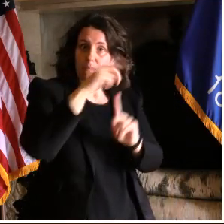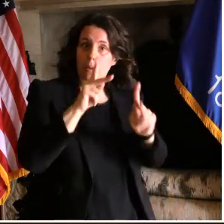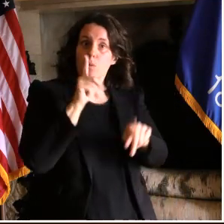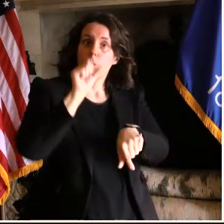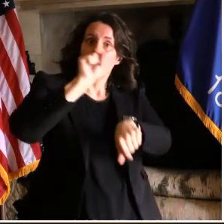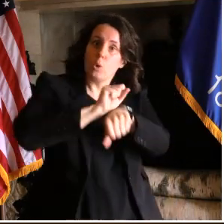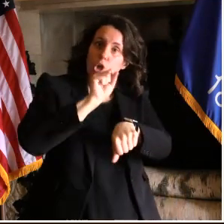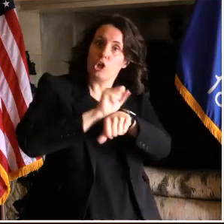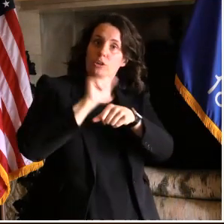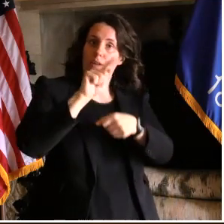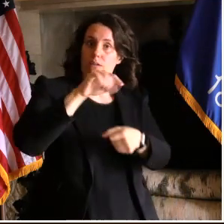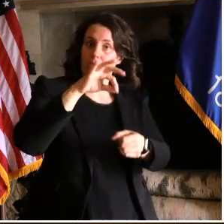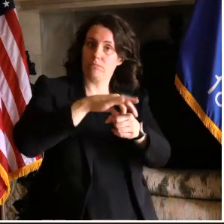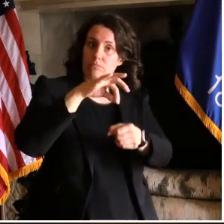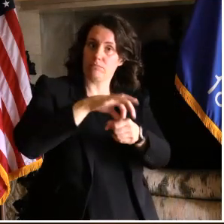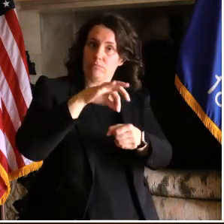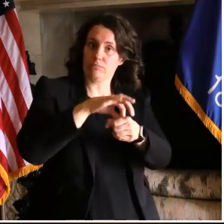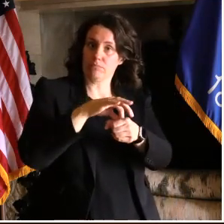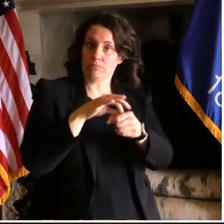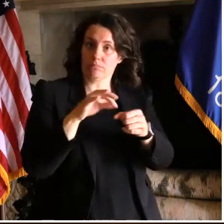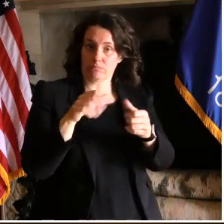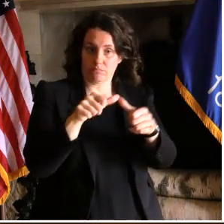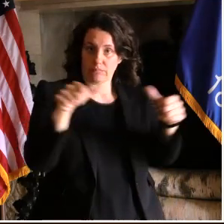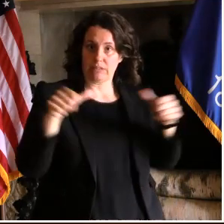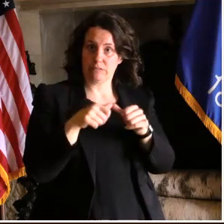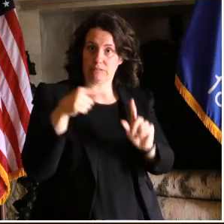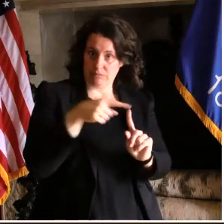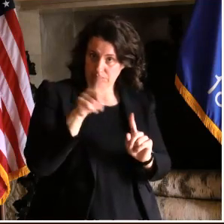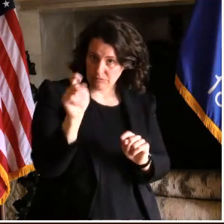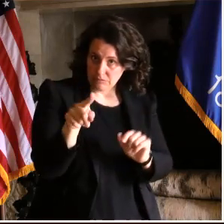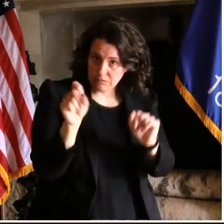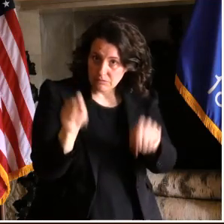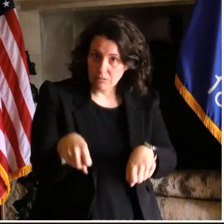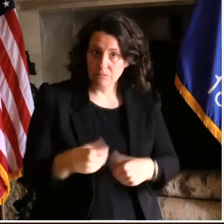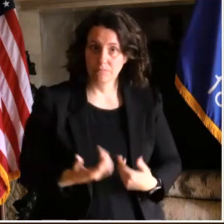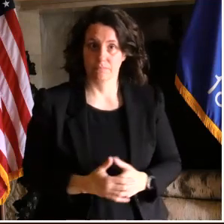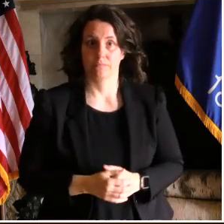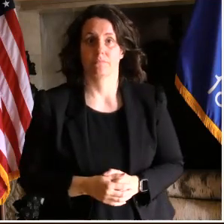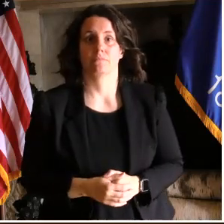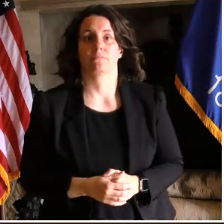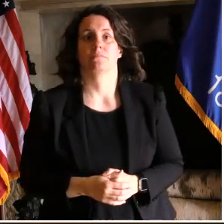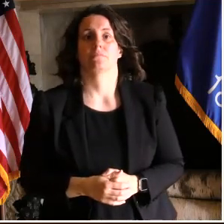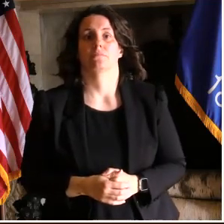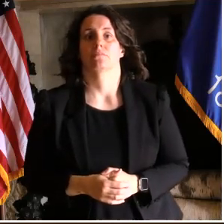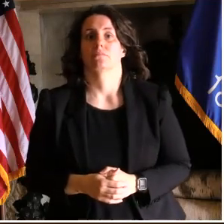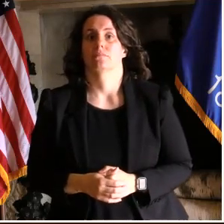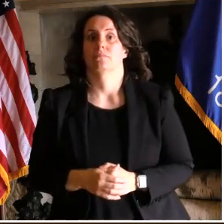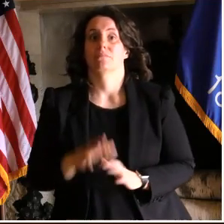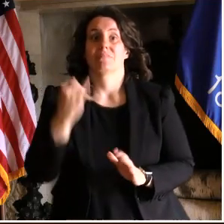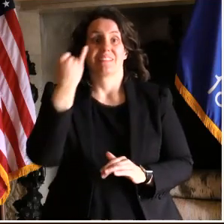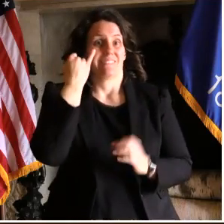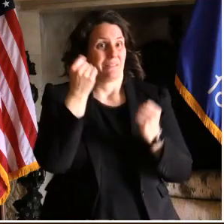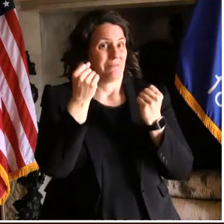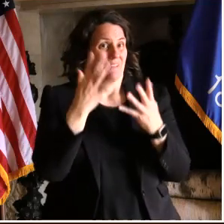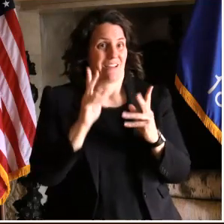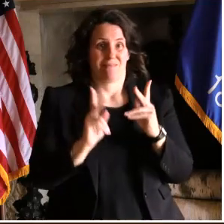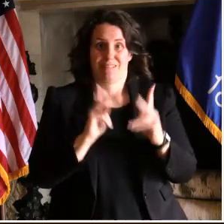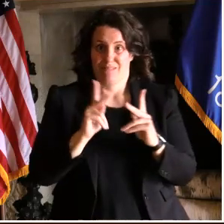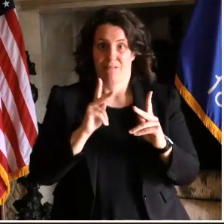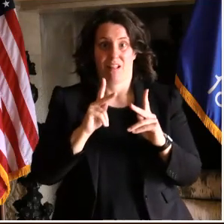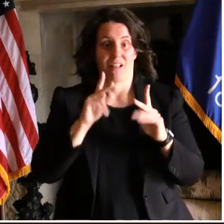to these poll workers and municipalities? Affect large numbers of people voting in person on election